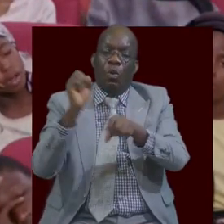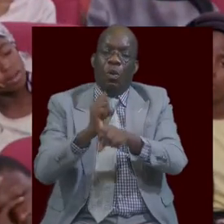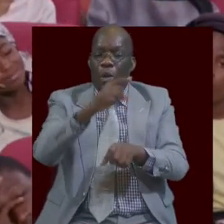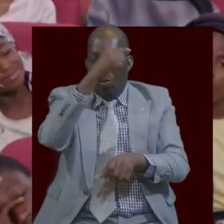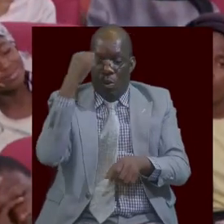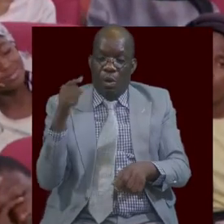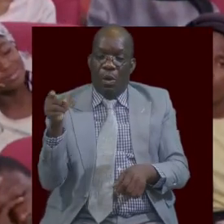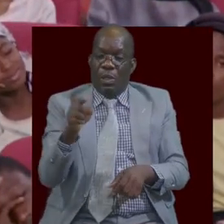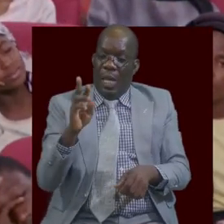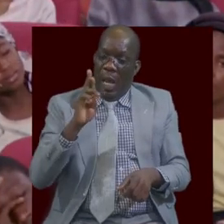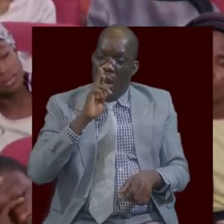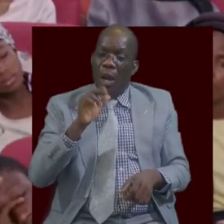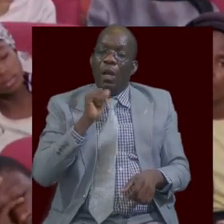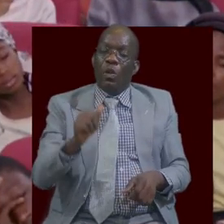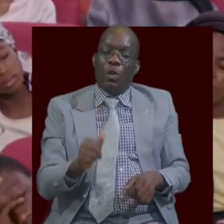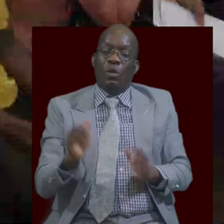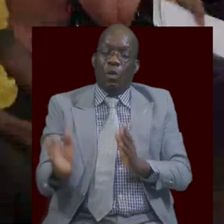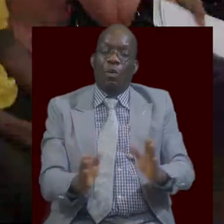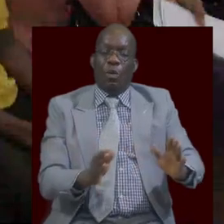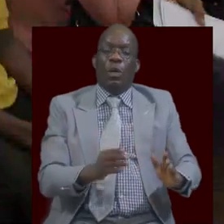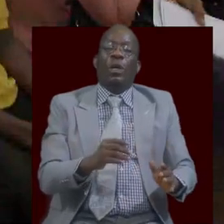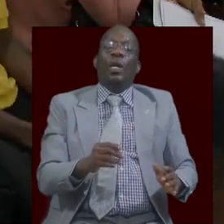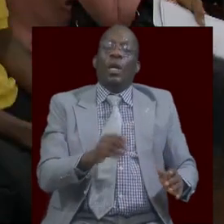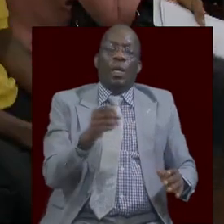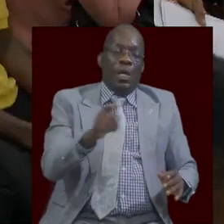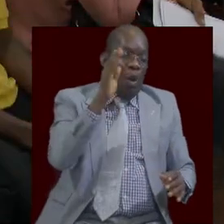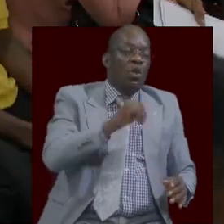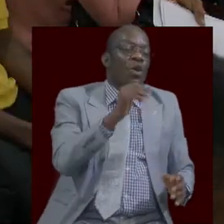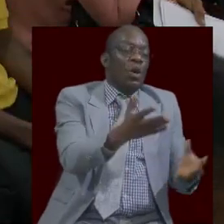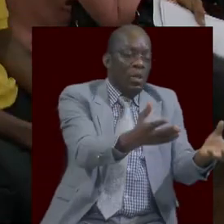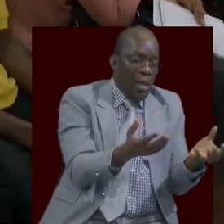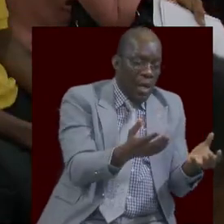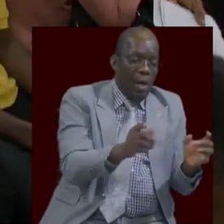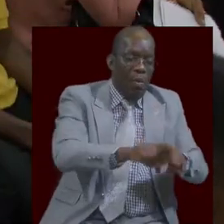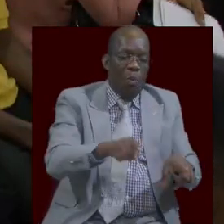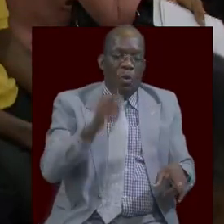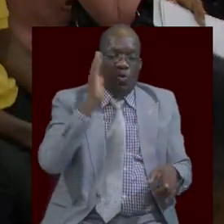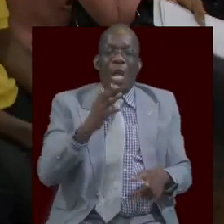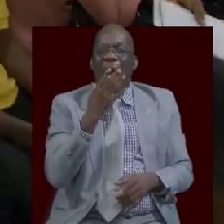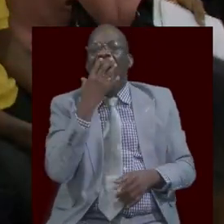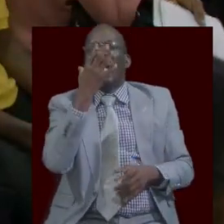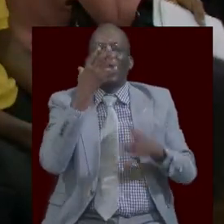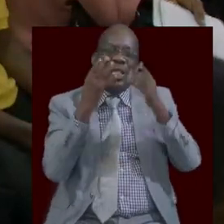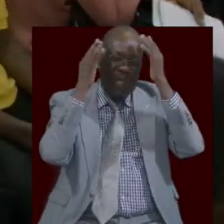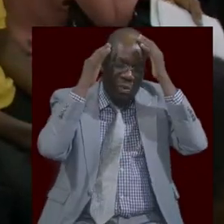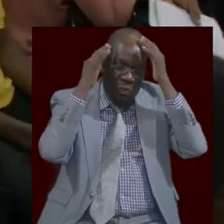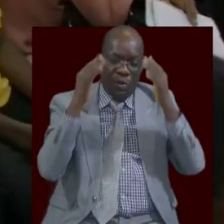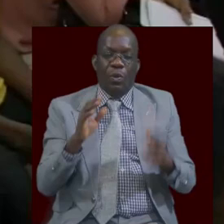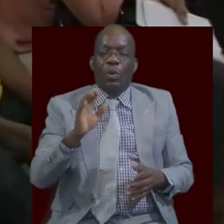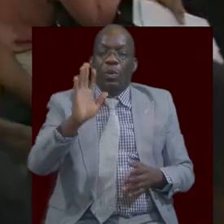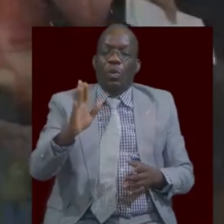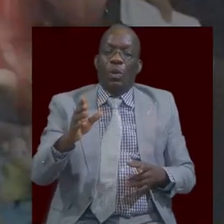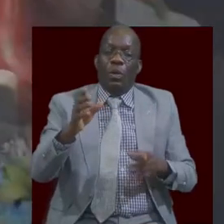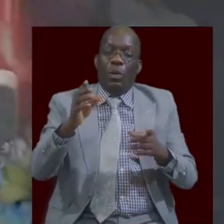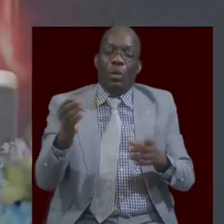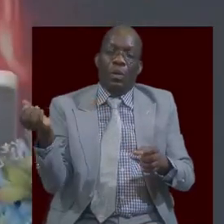instead of yearning, they're yawning. That will not happen to you. You'll be fit. You'll